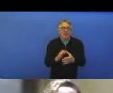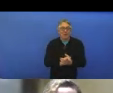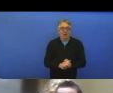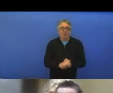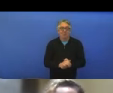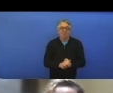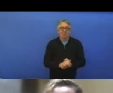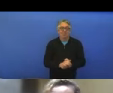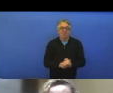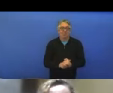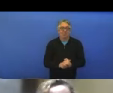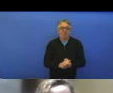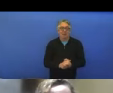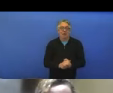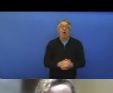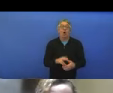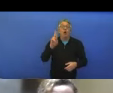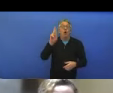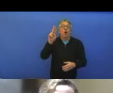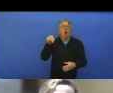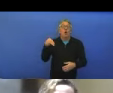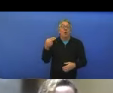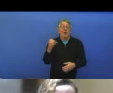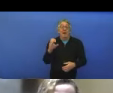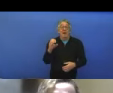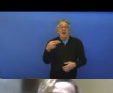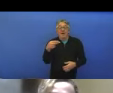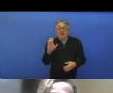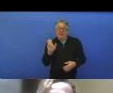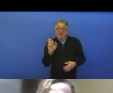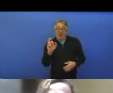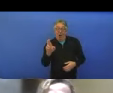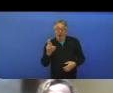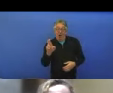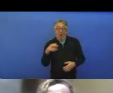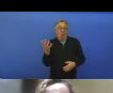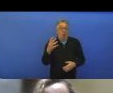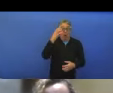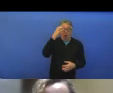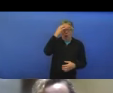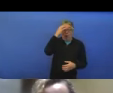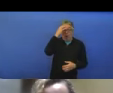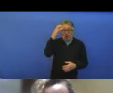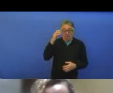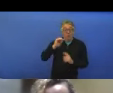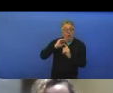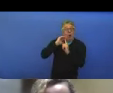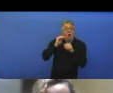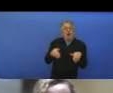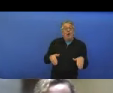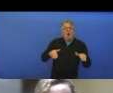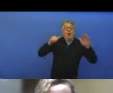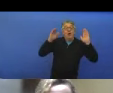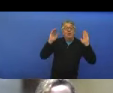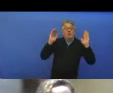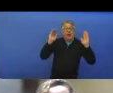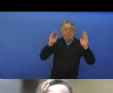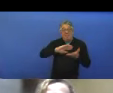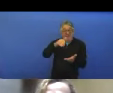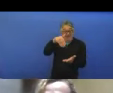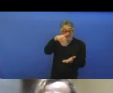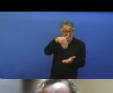an entity, so UNHCR, for example, or state asylum system that receives asylum applications and